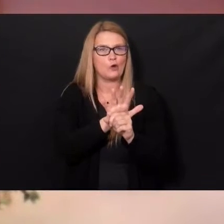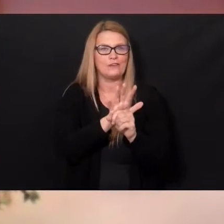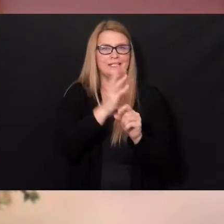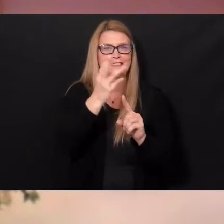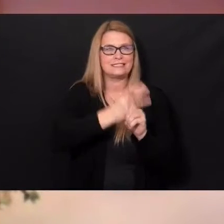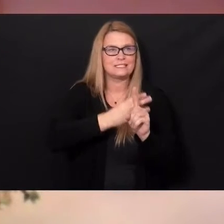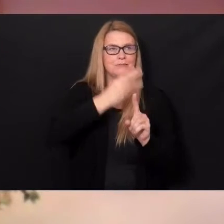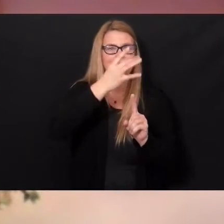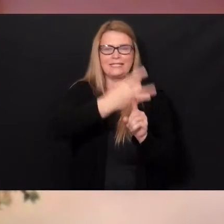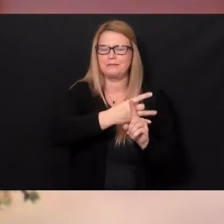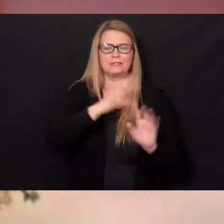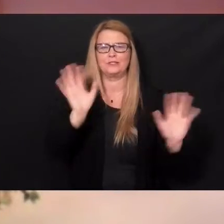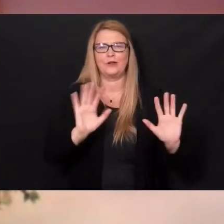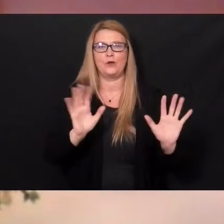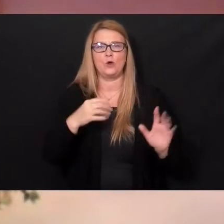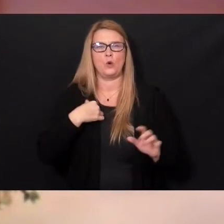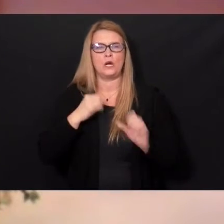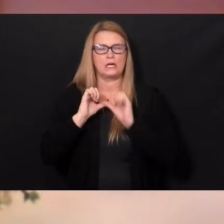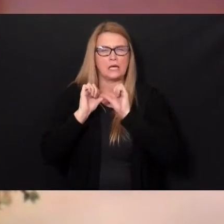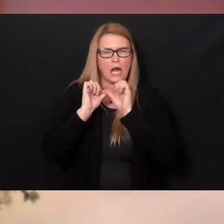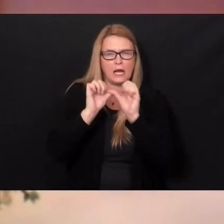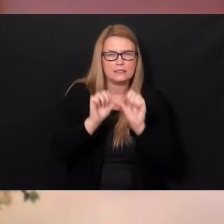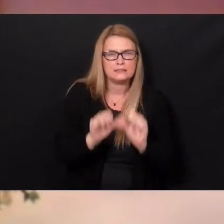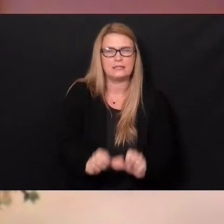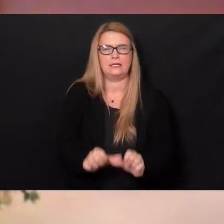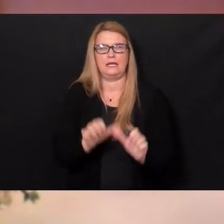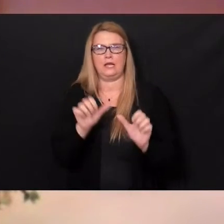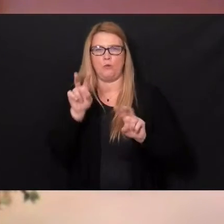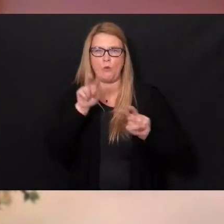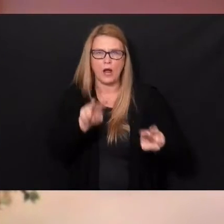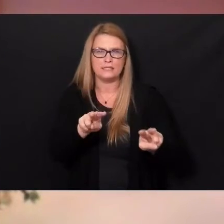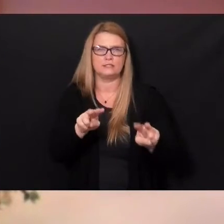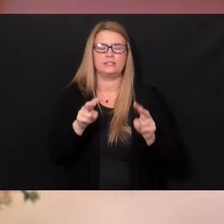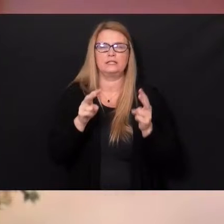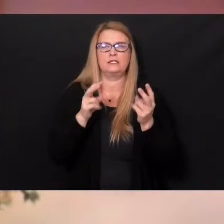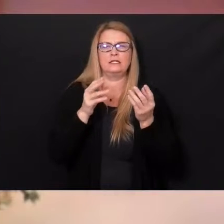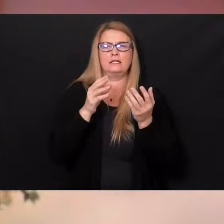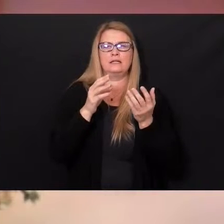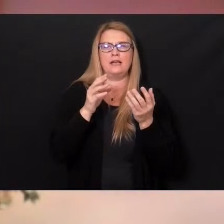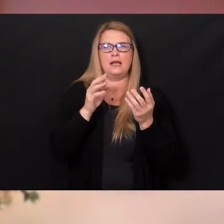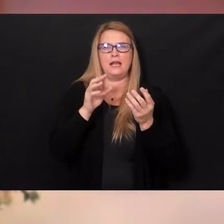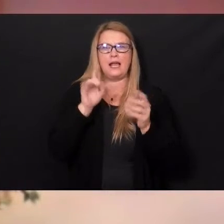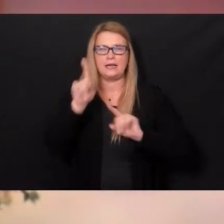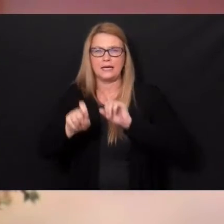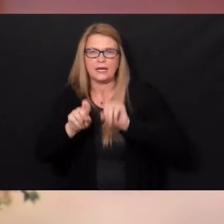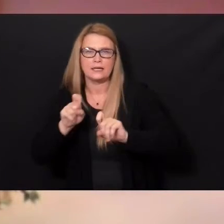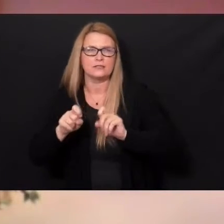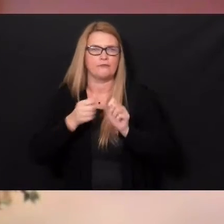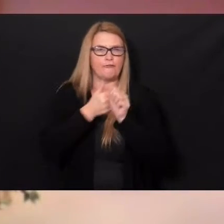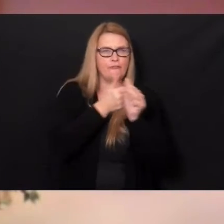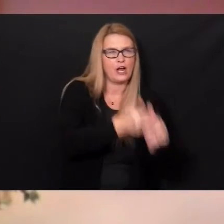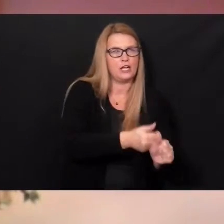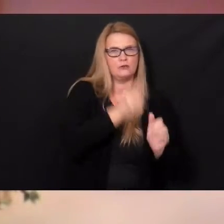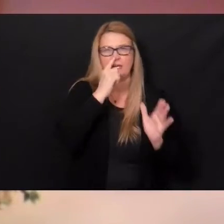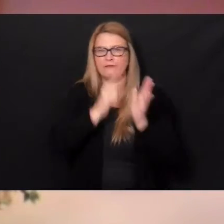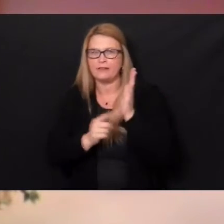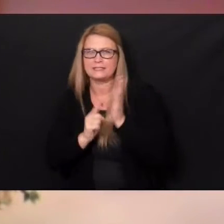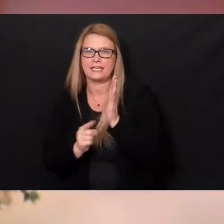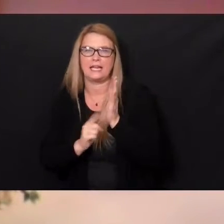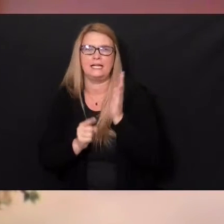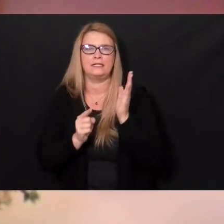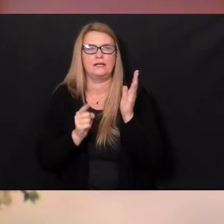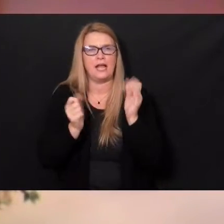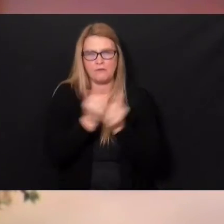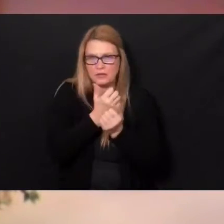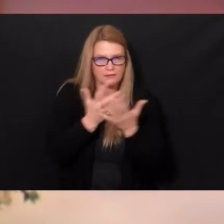we are constantly watching, we are constantly inquiring, following, investigating, and